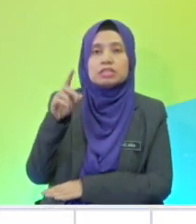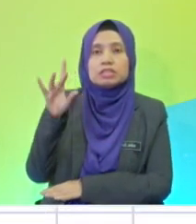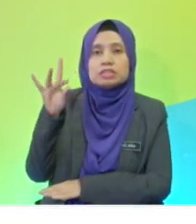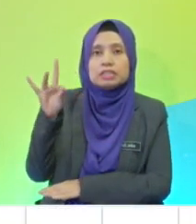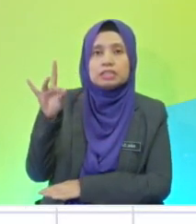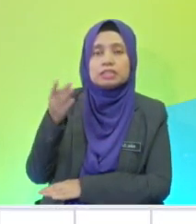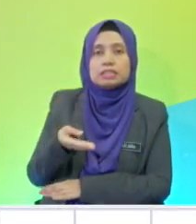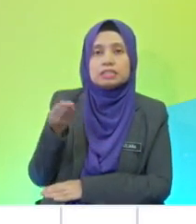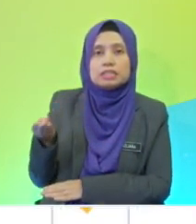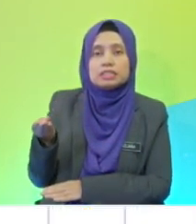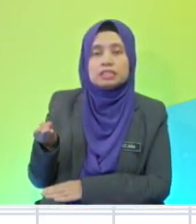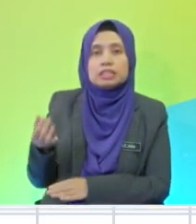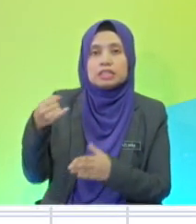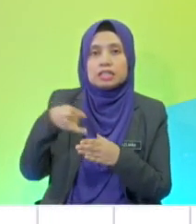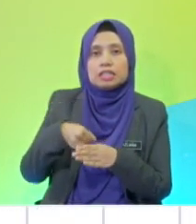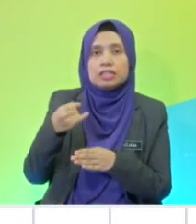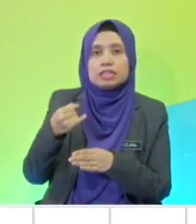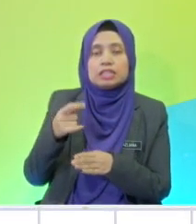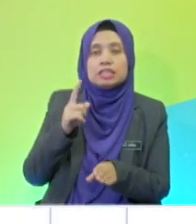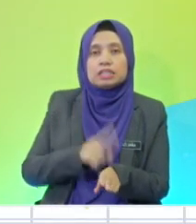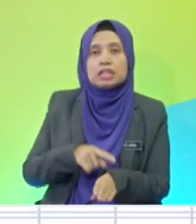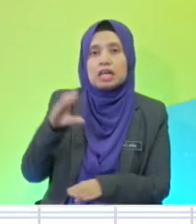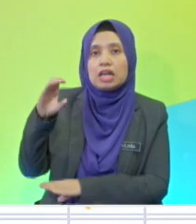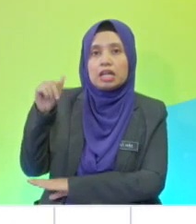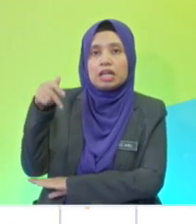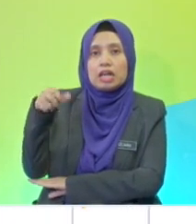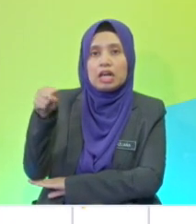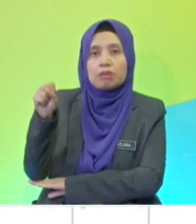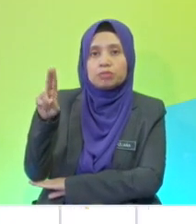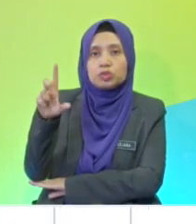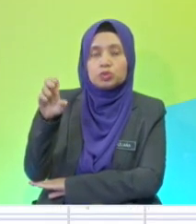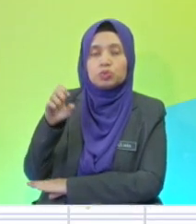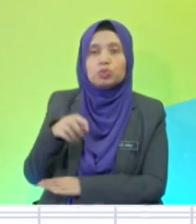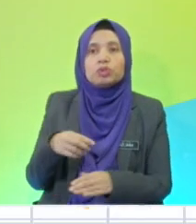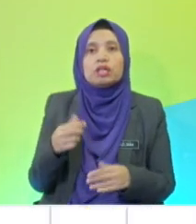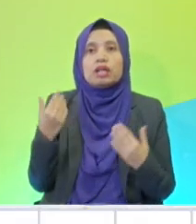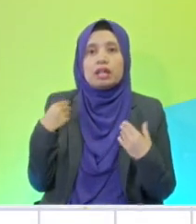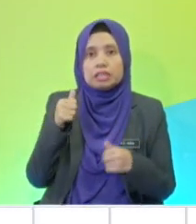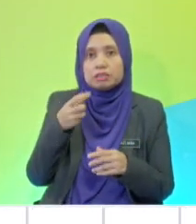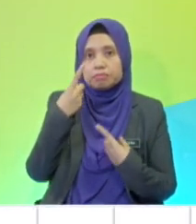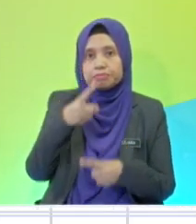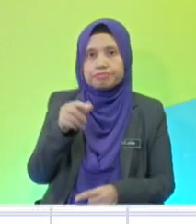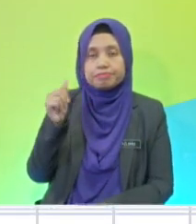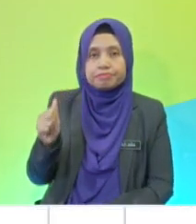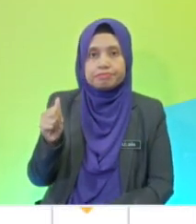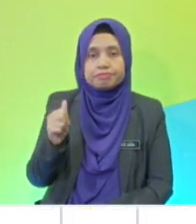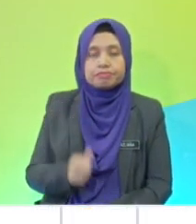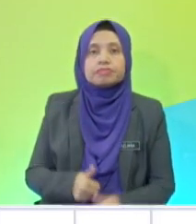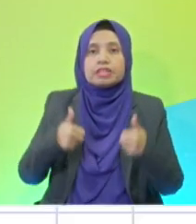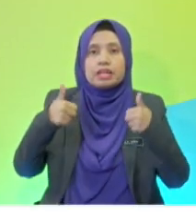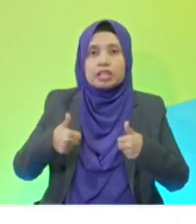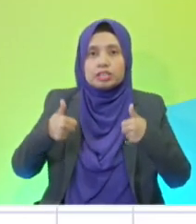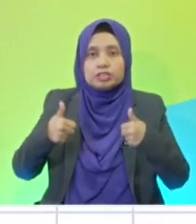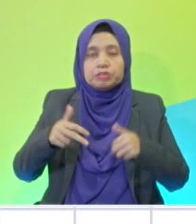in the time capsule, not 16, yeah? So the answer is A. You are right. Okay, that is great. You're